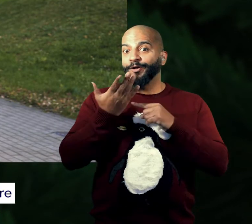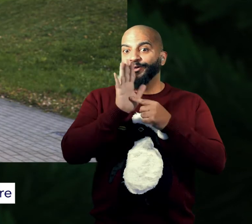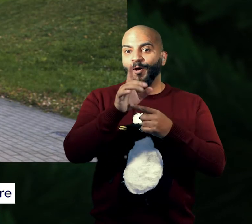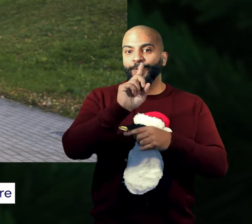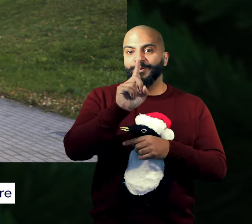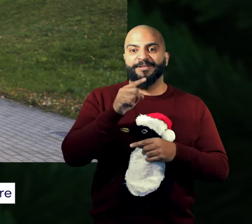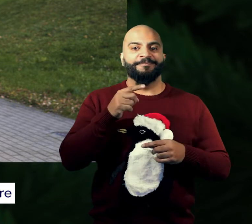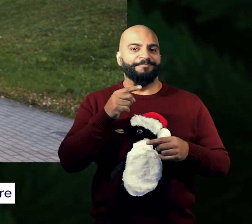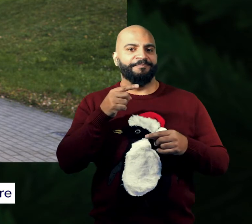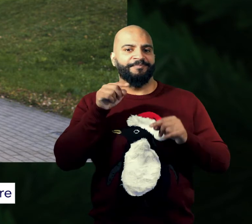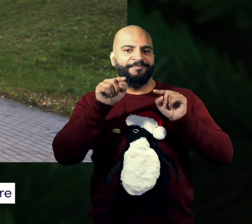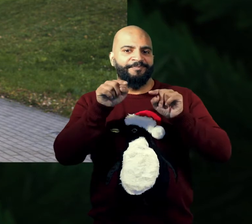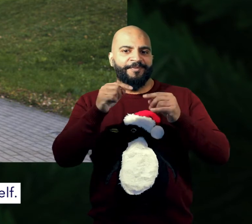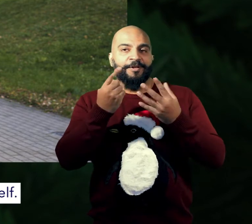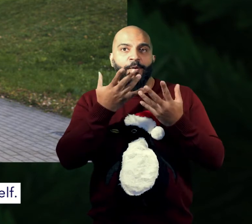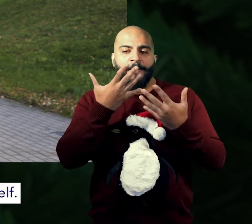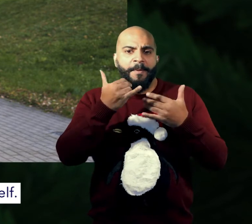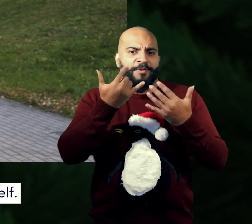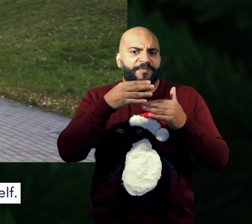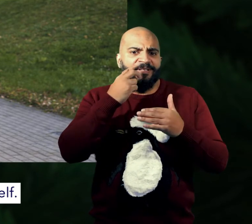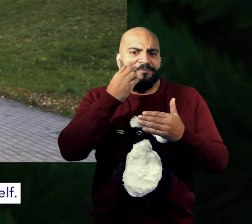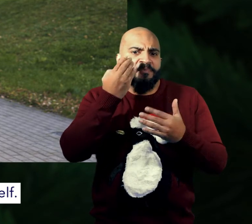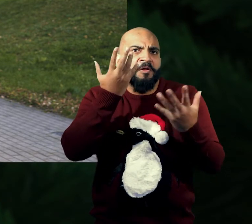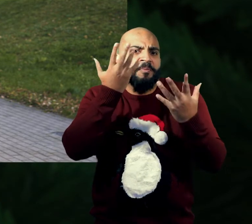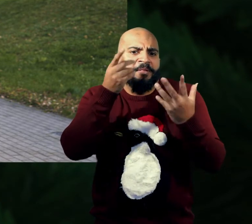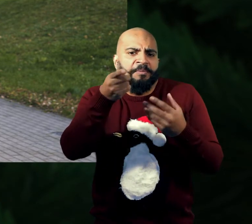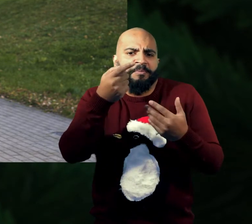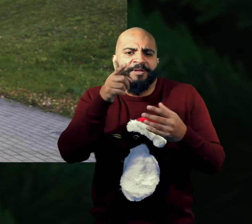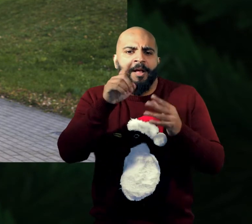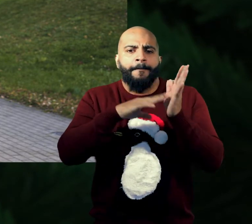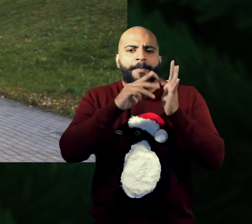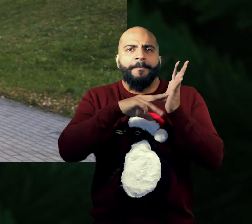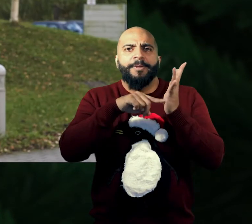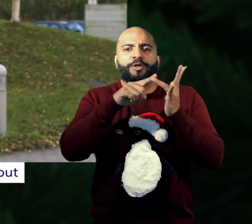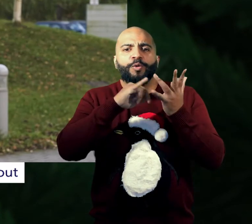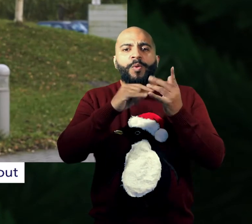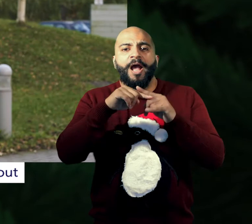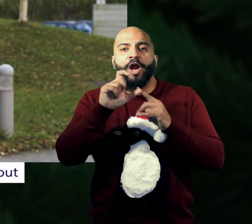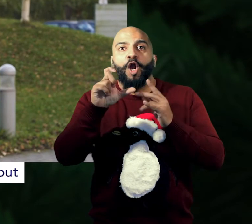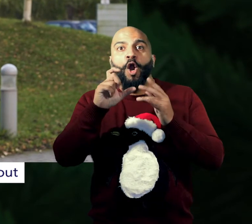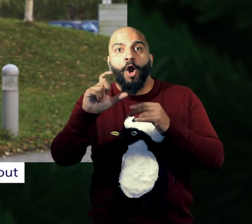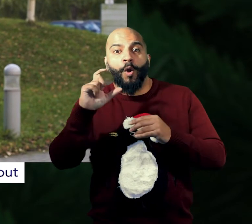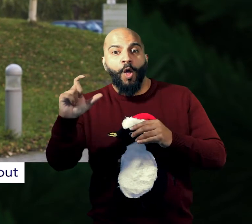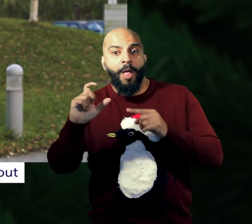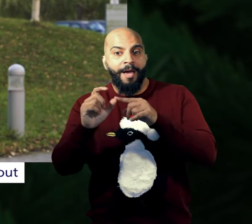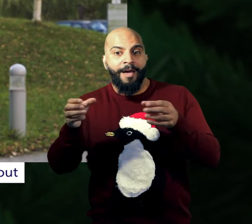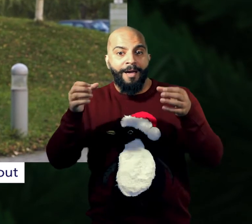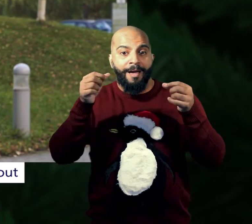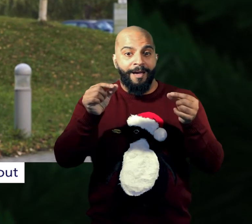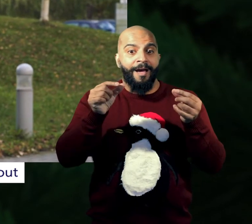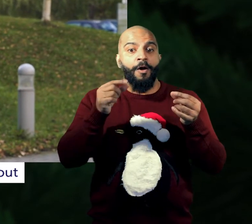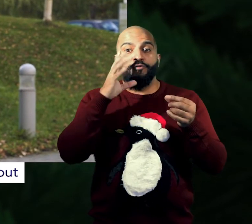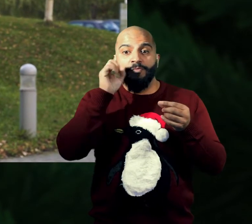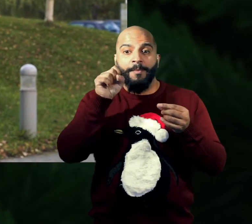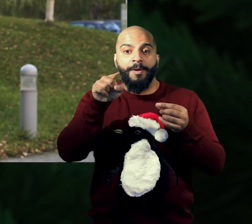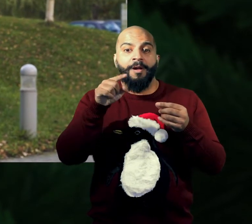you is one I'm sure you will have seen before, and you might even have done yourself: Mentos and Coke. Remember though, science isn't just about knowing